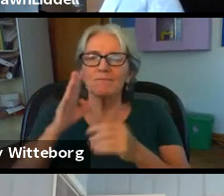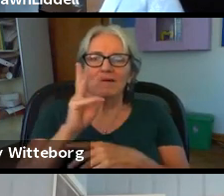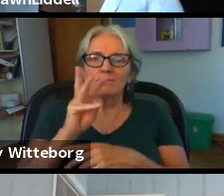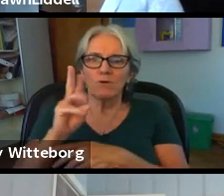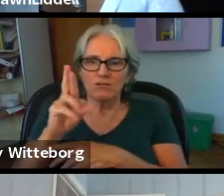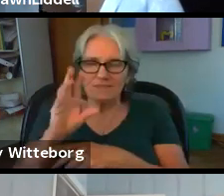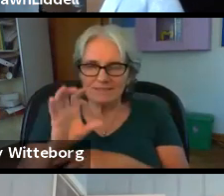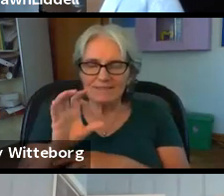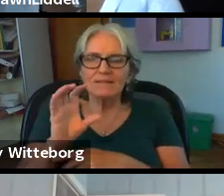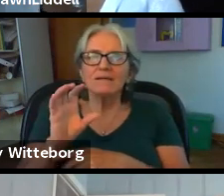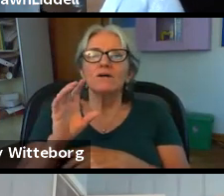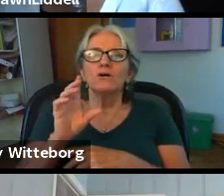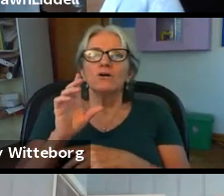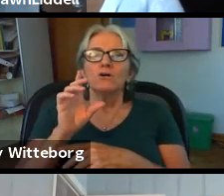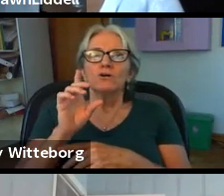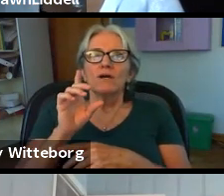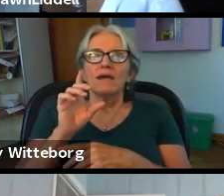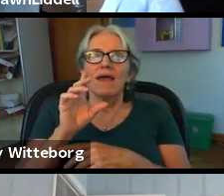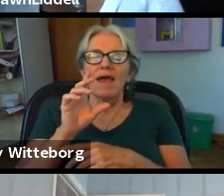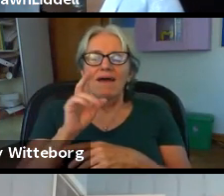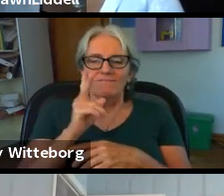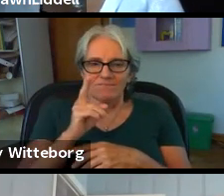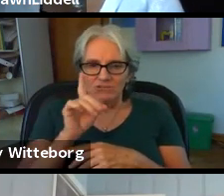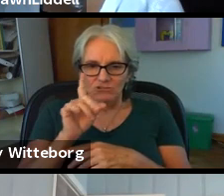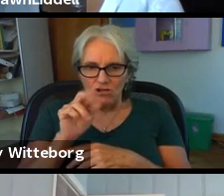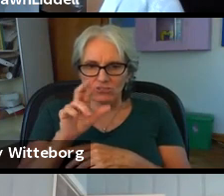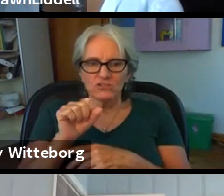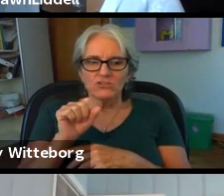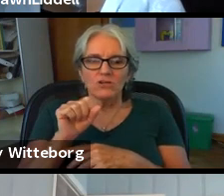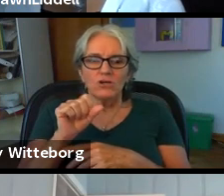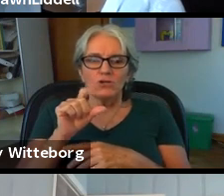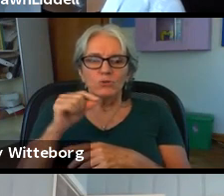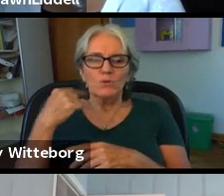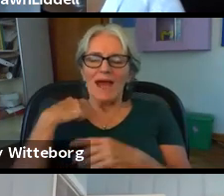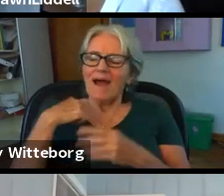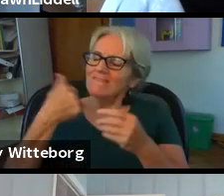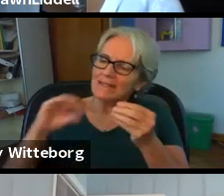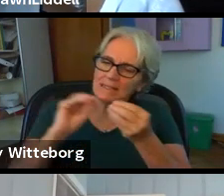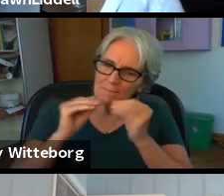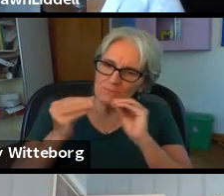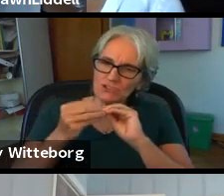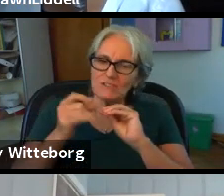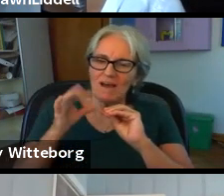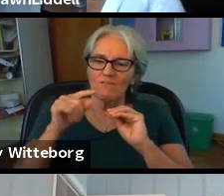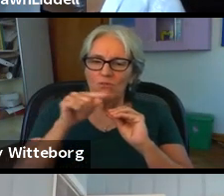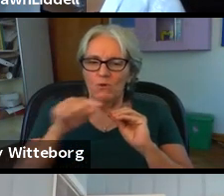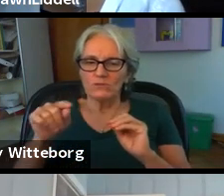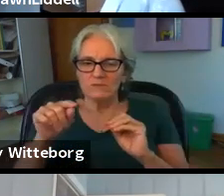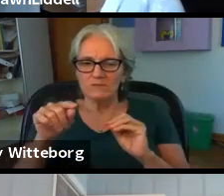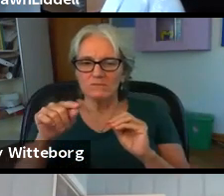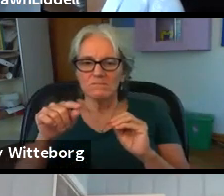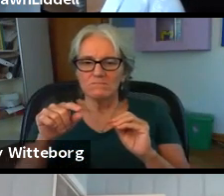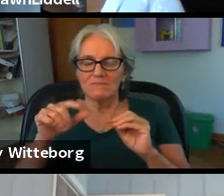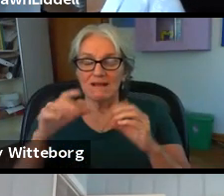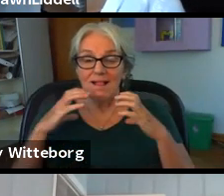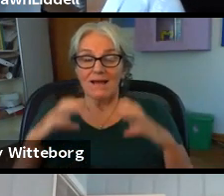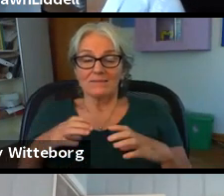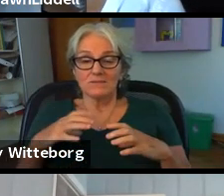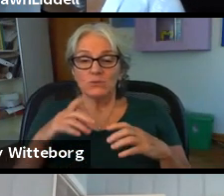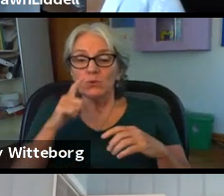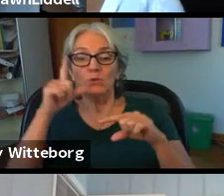When we're talking about different services that are provided at WWRC and through DARS, do